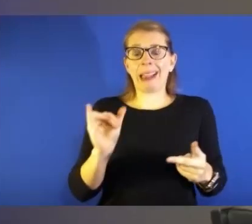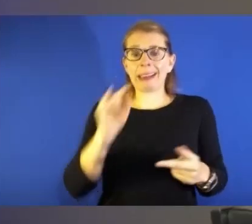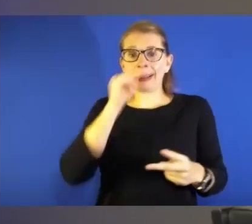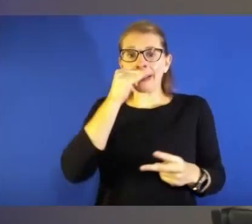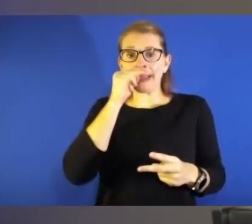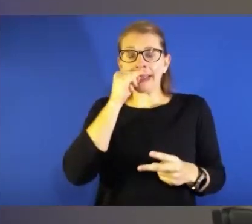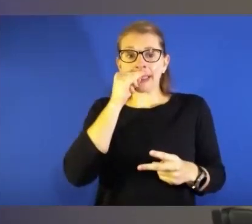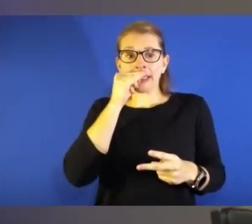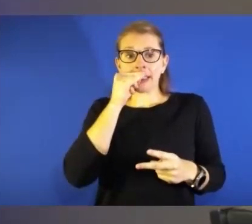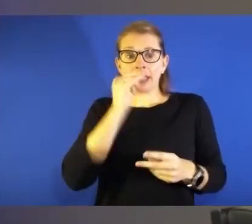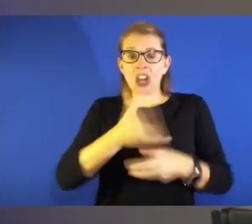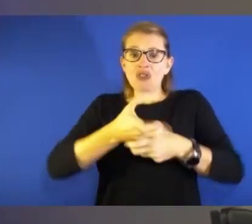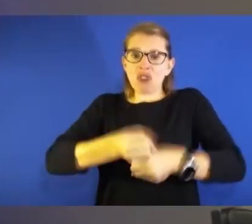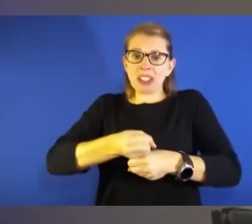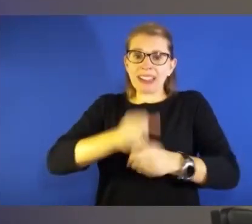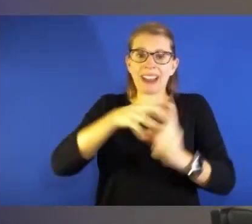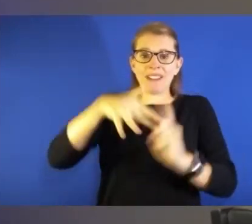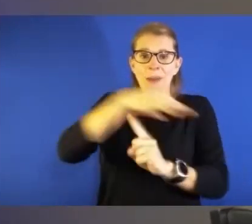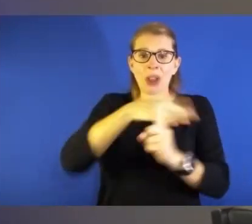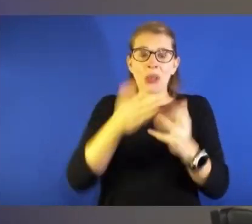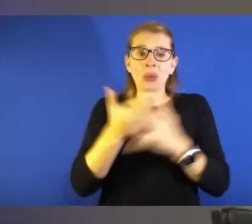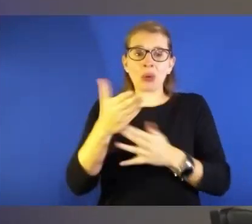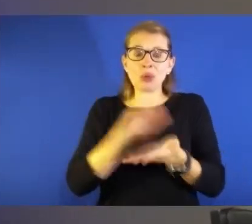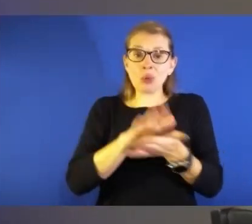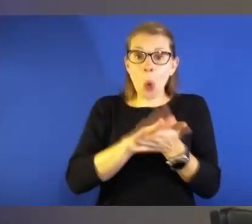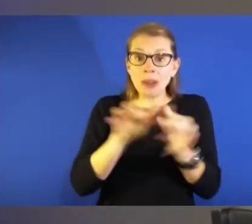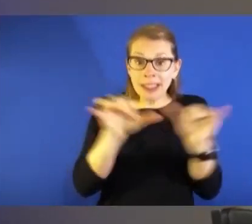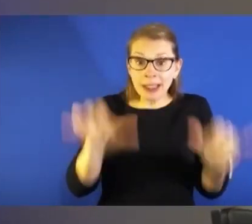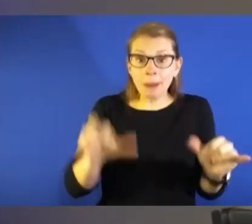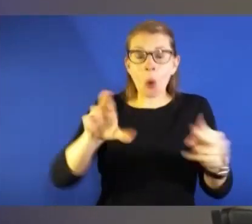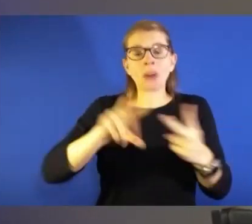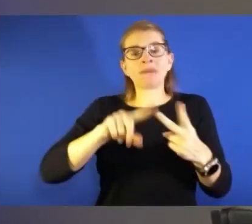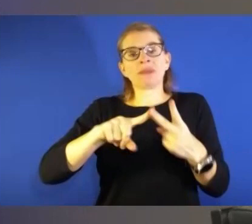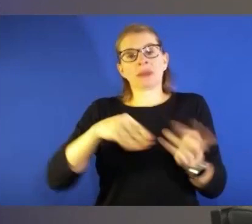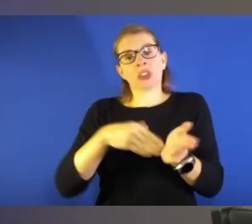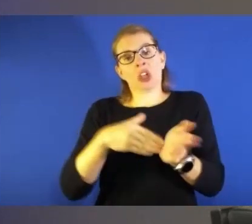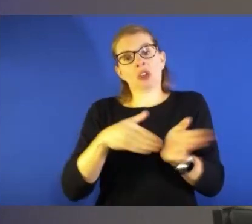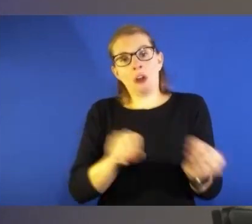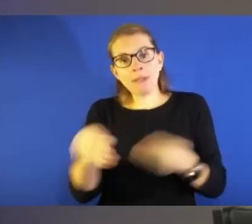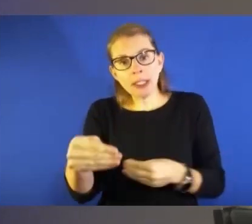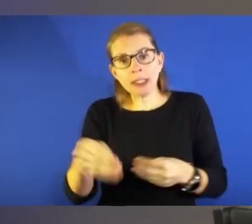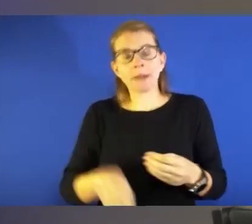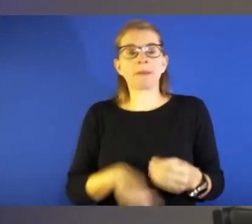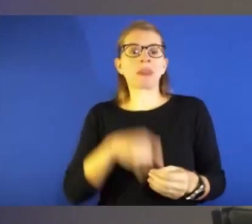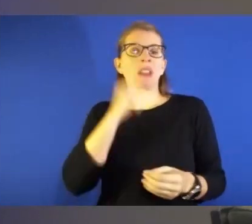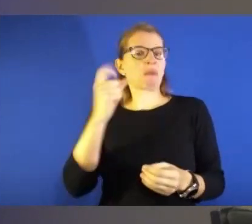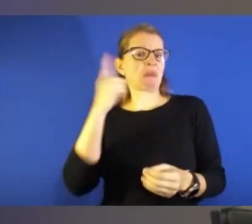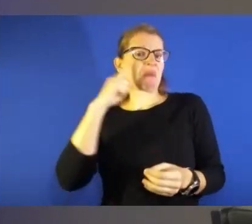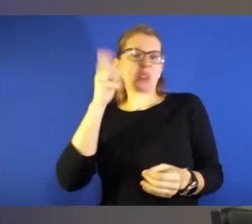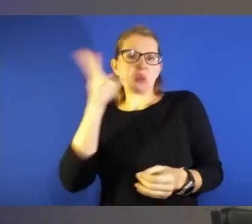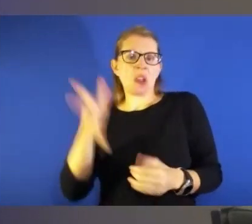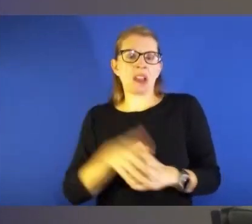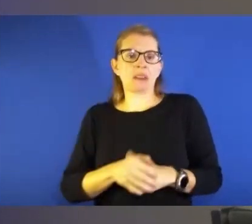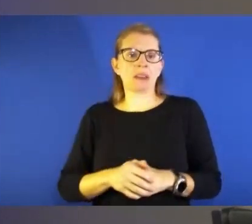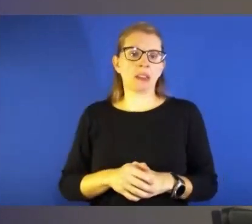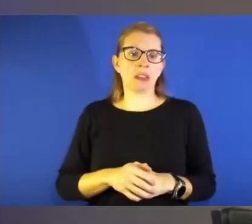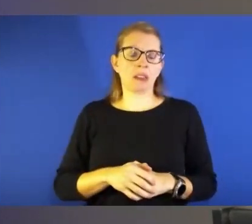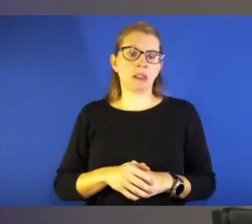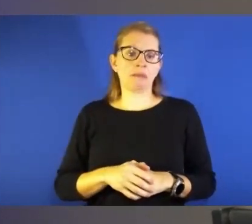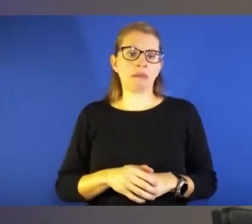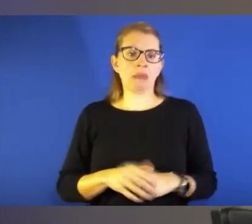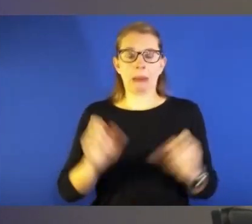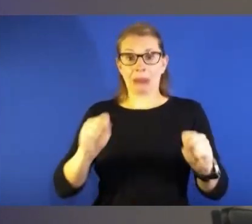trusting environment, through the school systems, through their physicians' offices. I don't think they'll be doing, we will probably